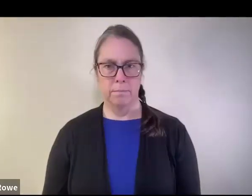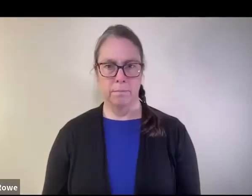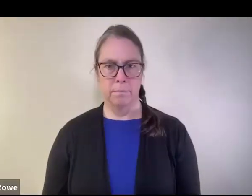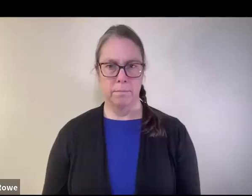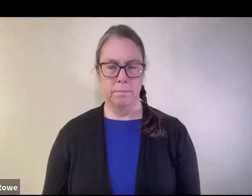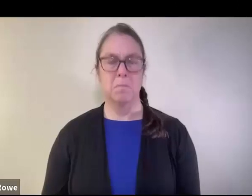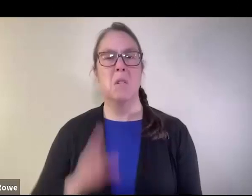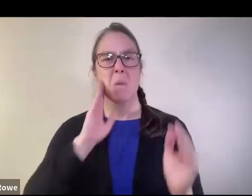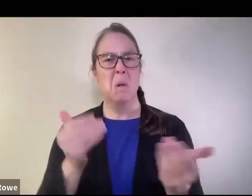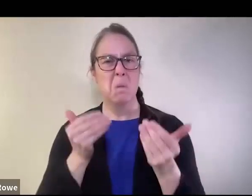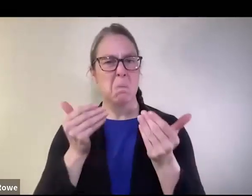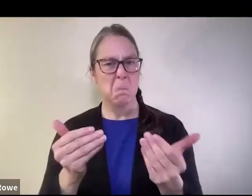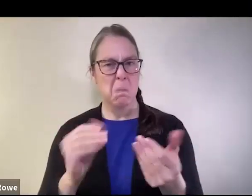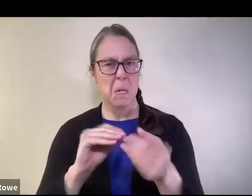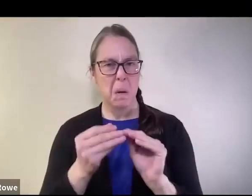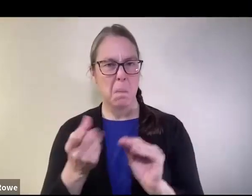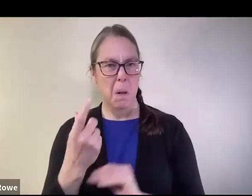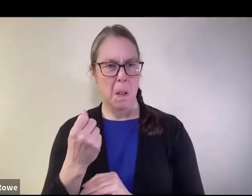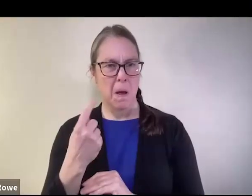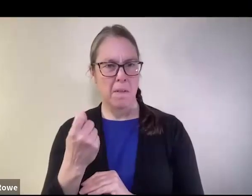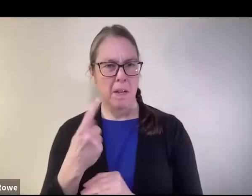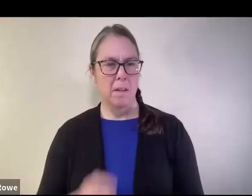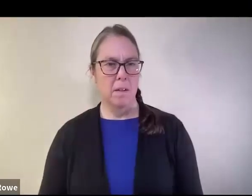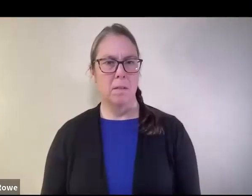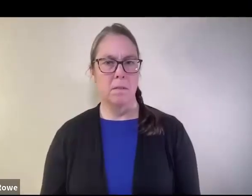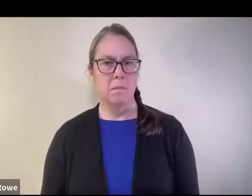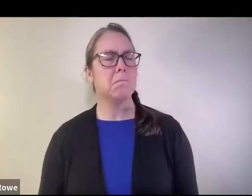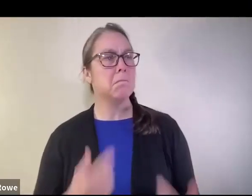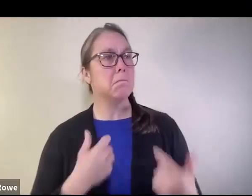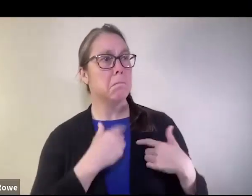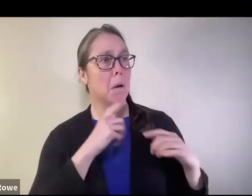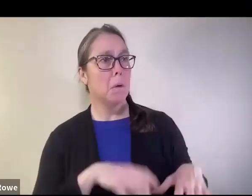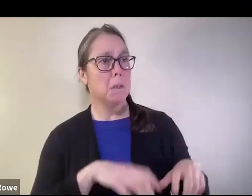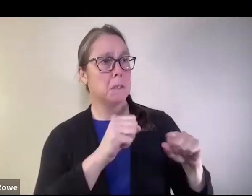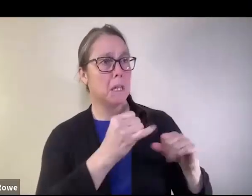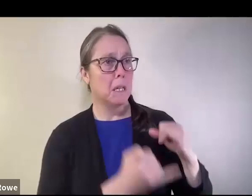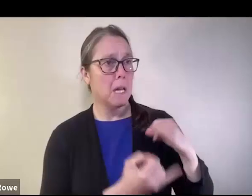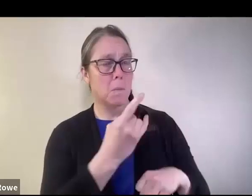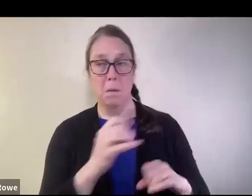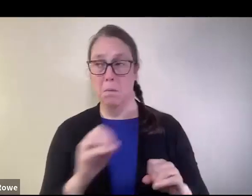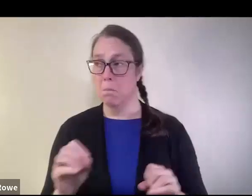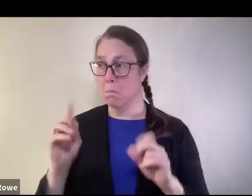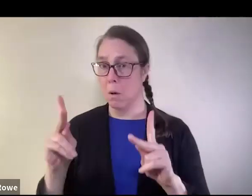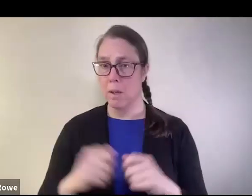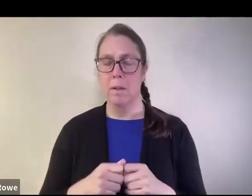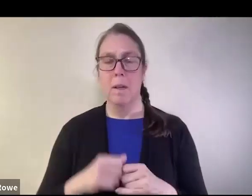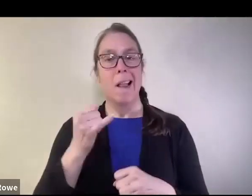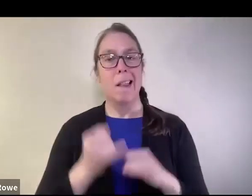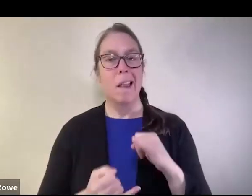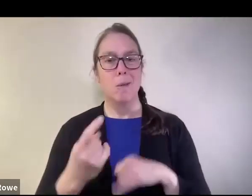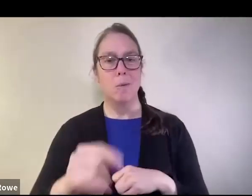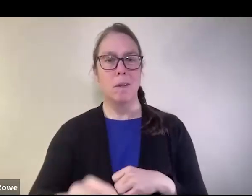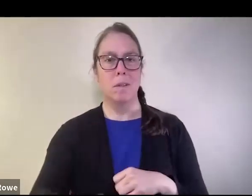Want to move on to question 11 then? I could take the last one. Okay, Lastly,